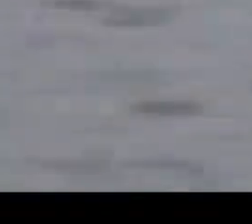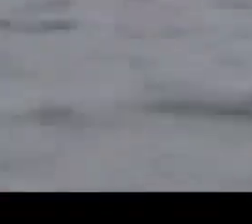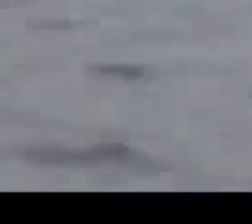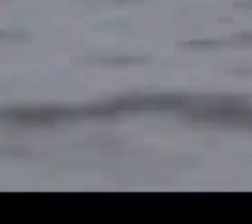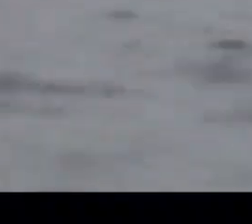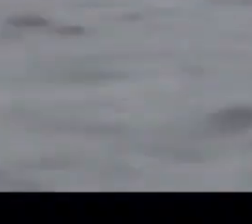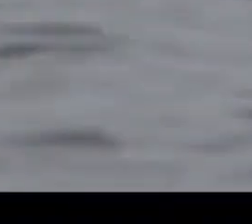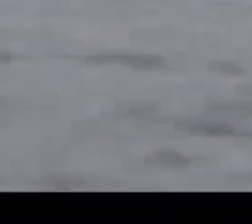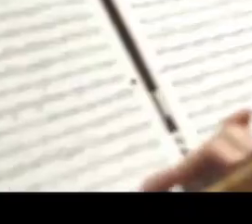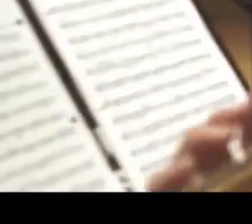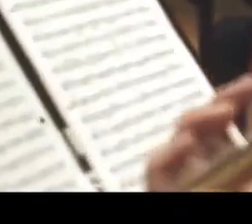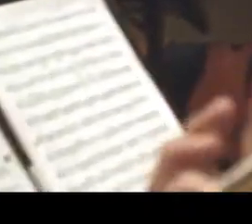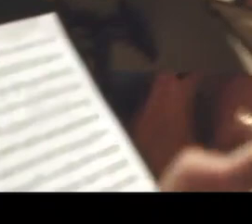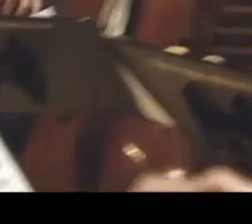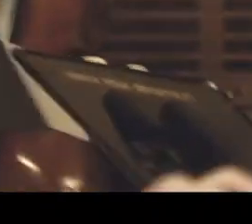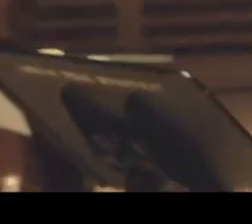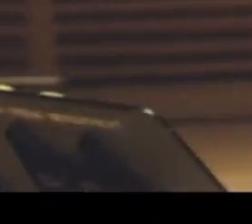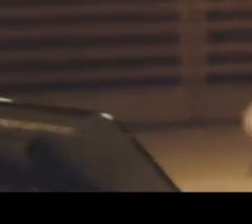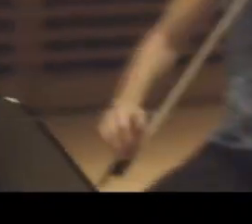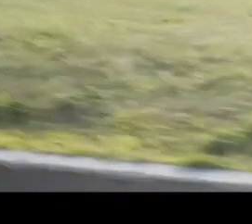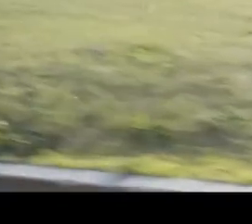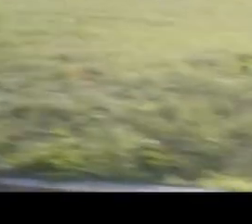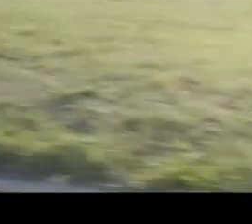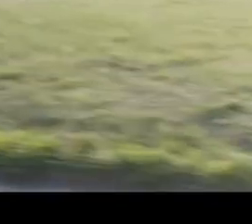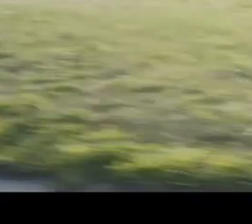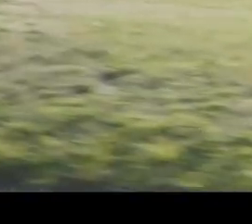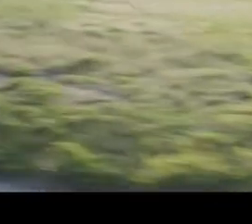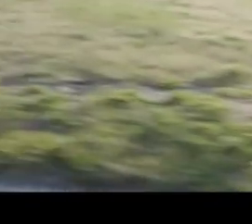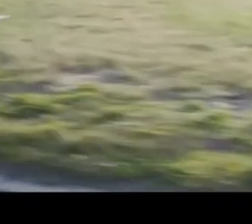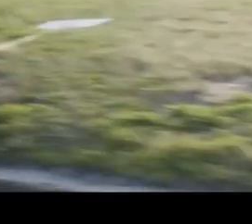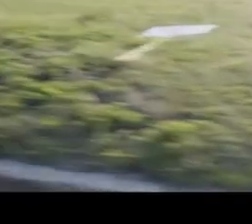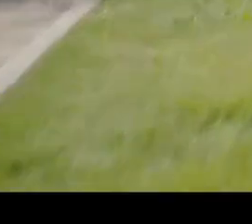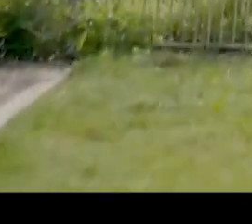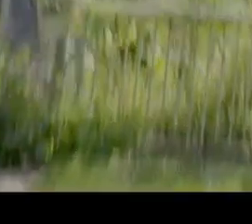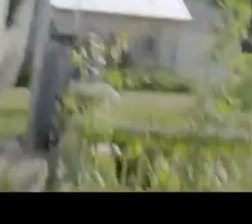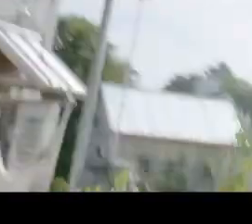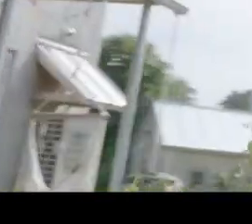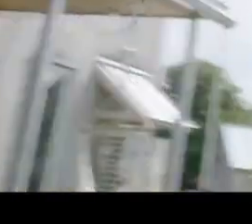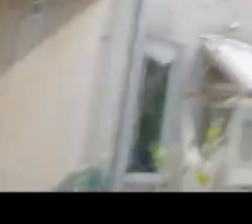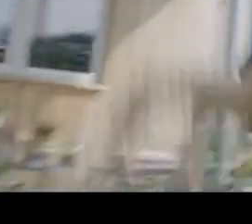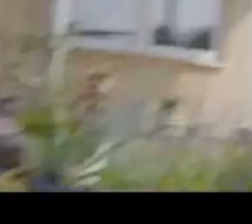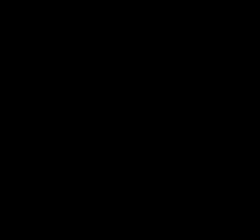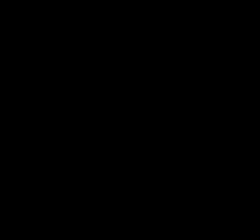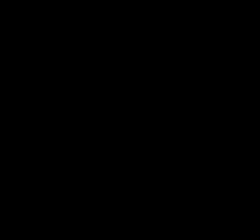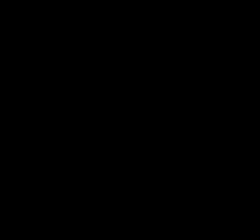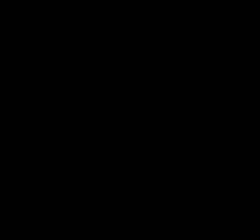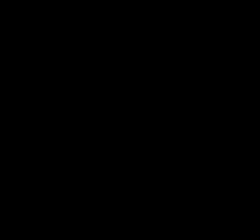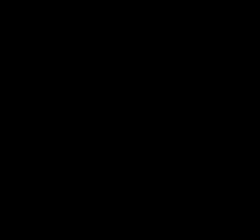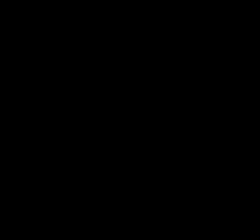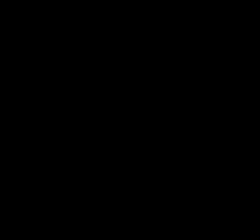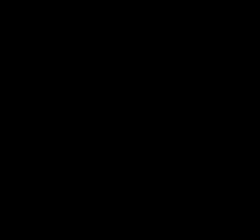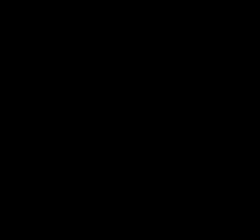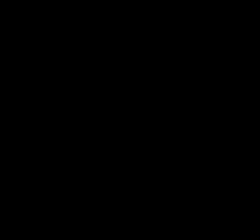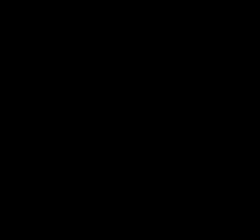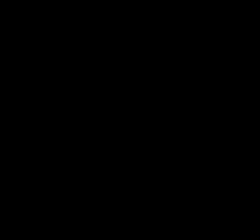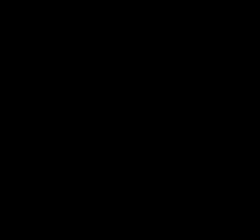trust families have given us. This is patience. This is discipline. This is trust. This